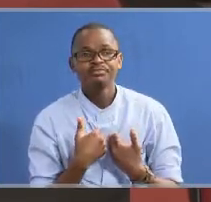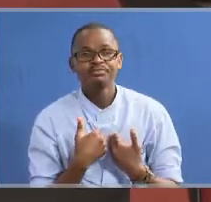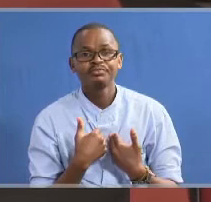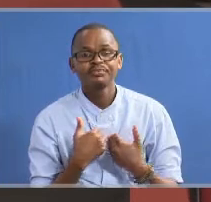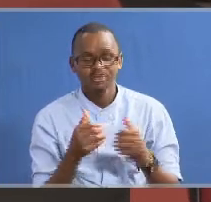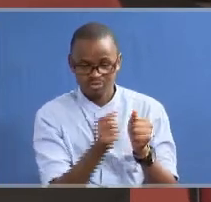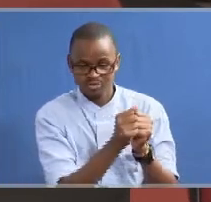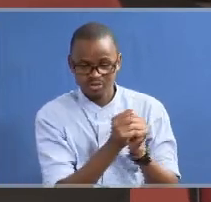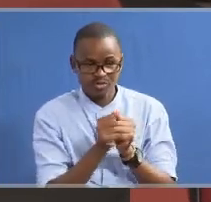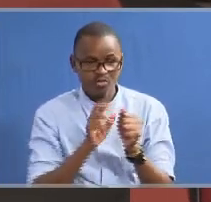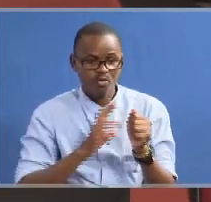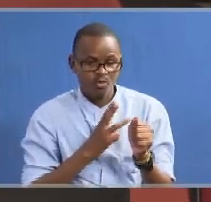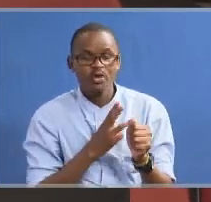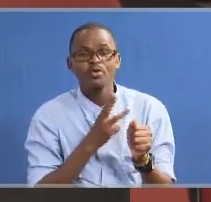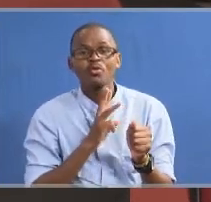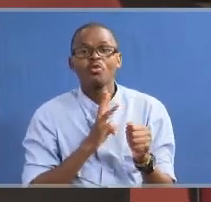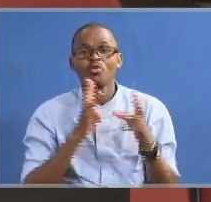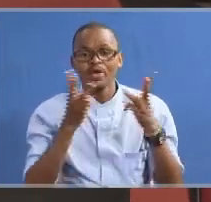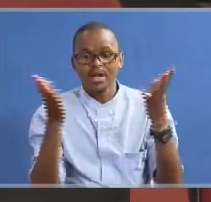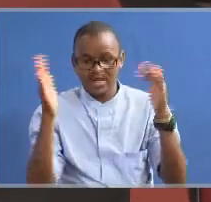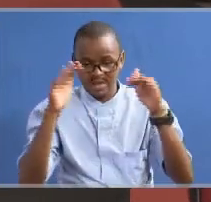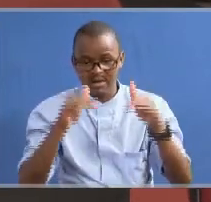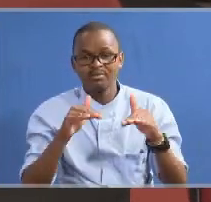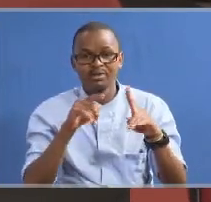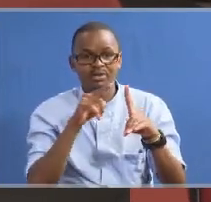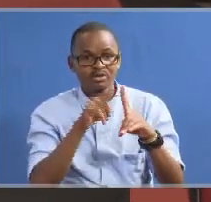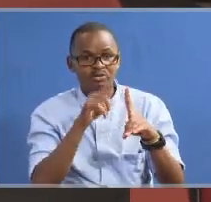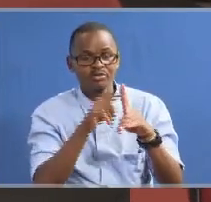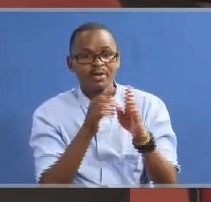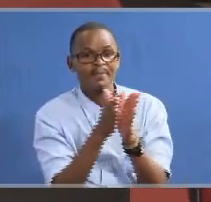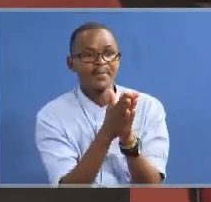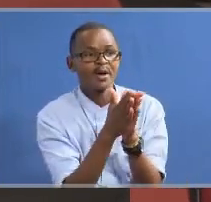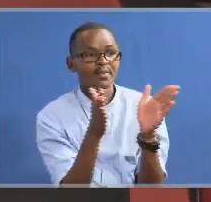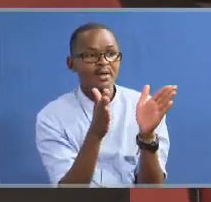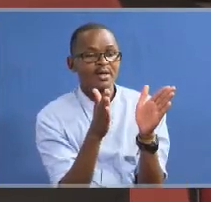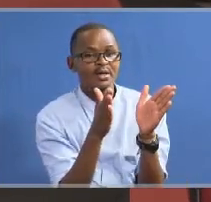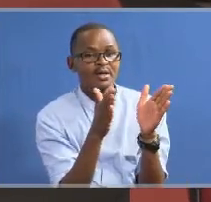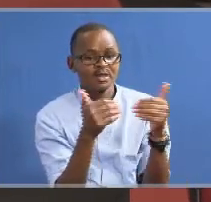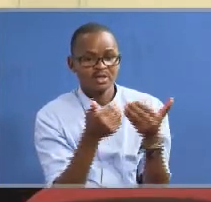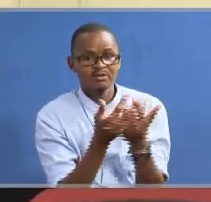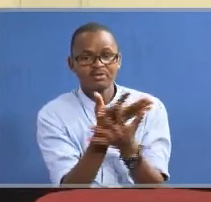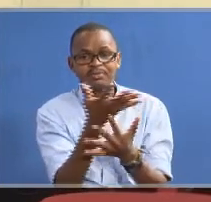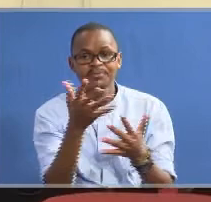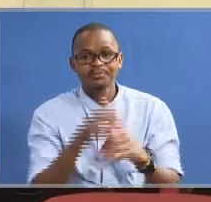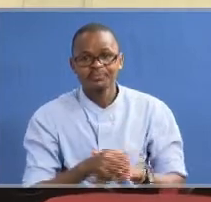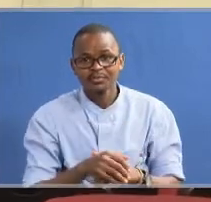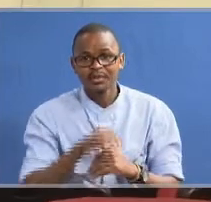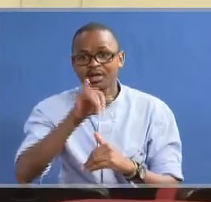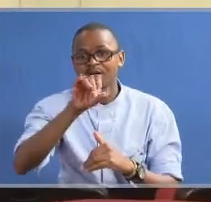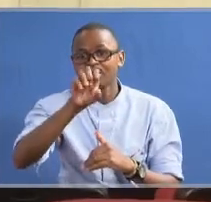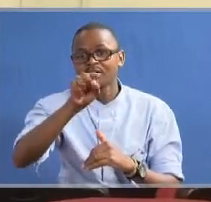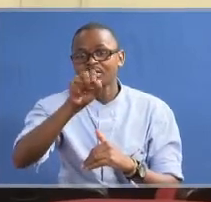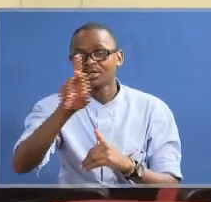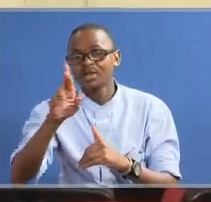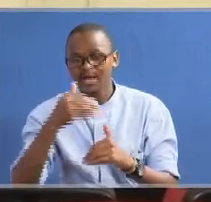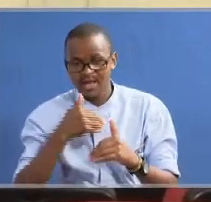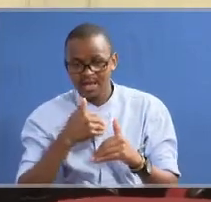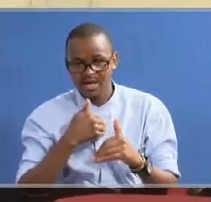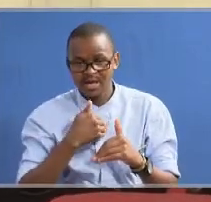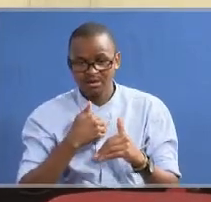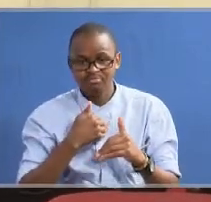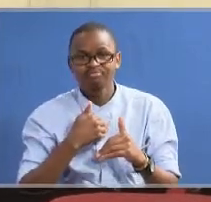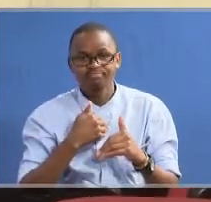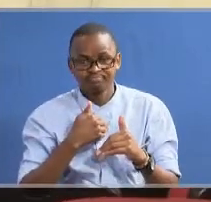put together, we shall come back to the public and disseminate the same. IASR limebuni jukwaa